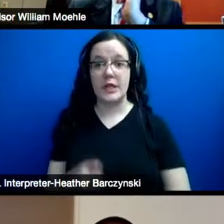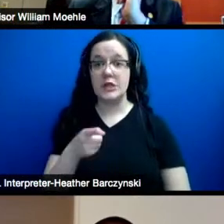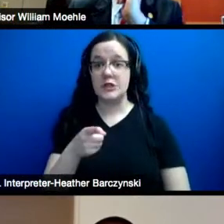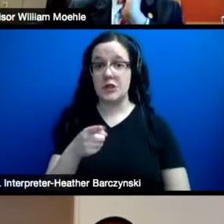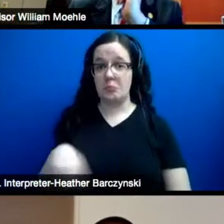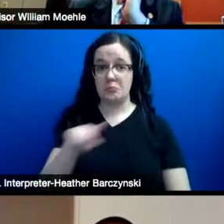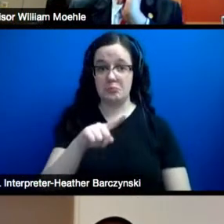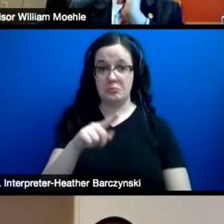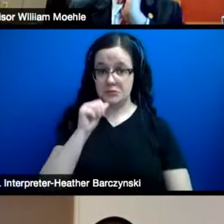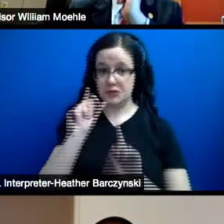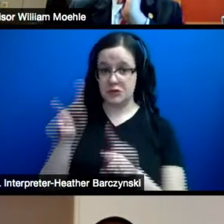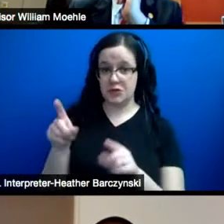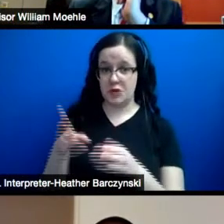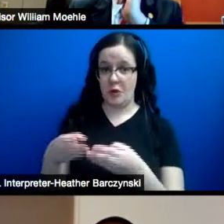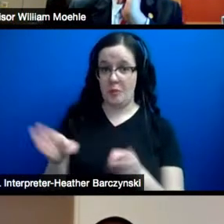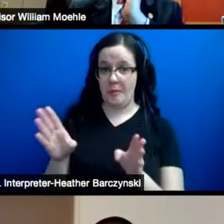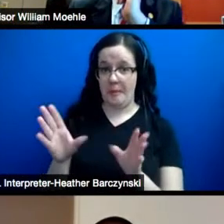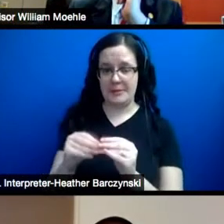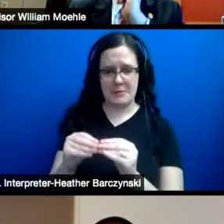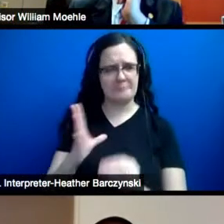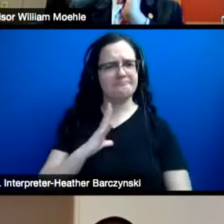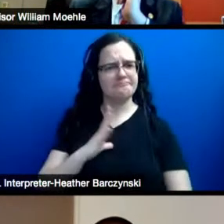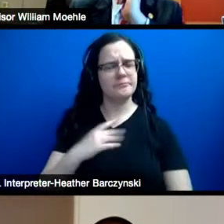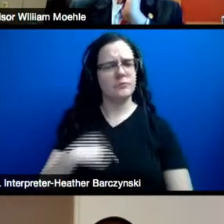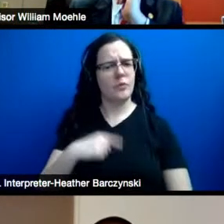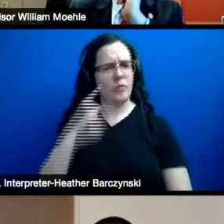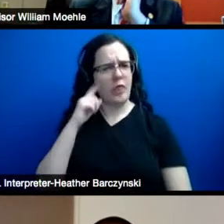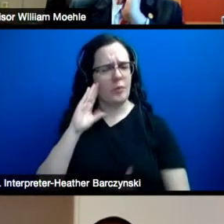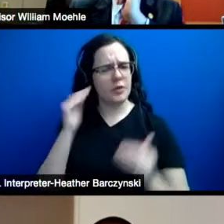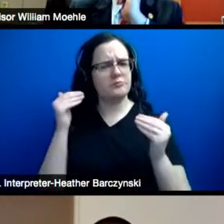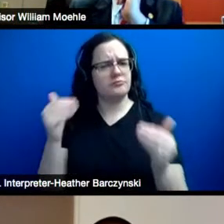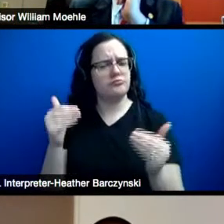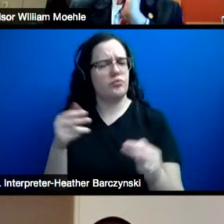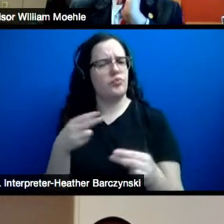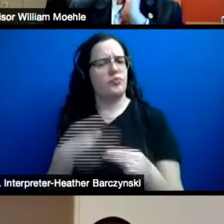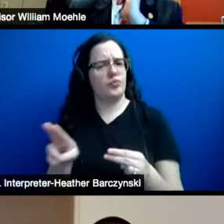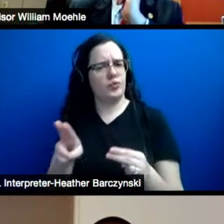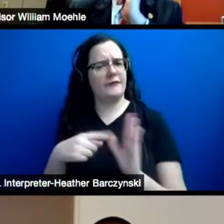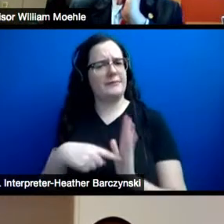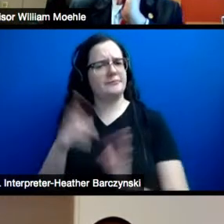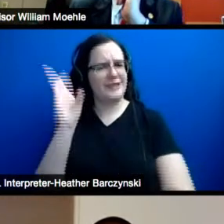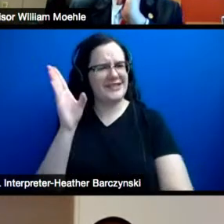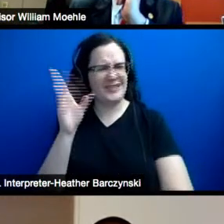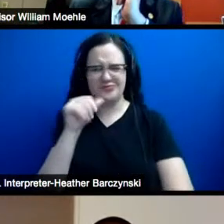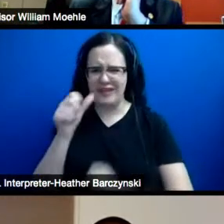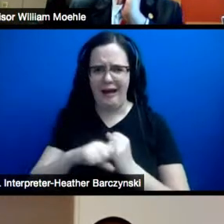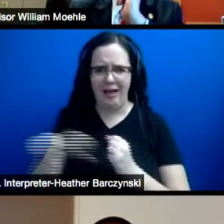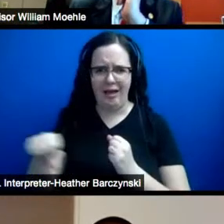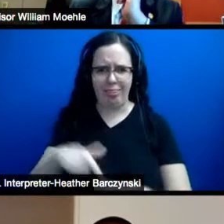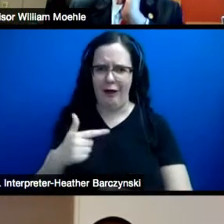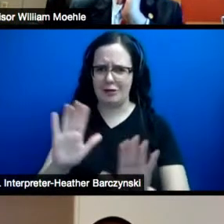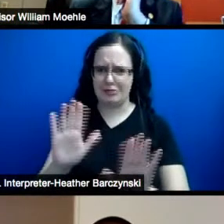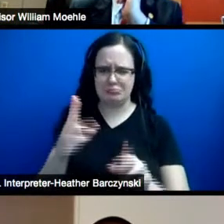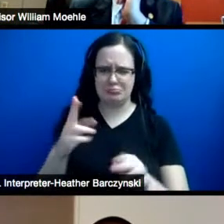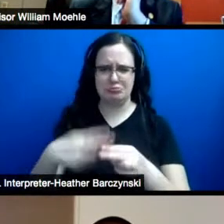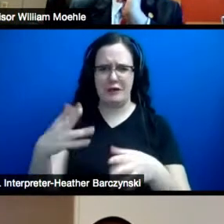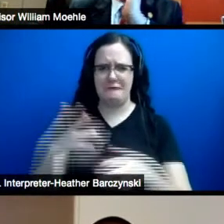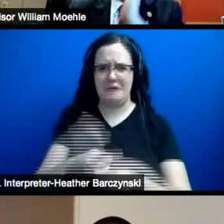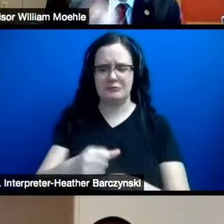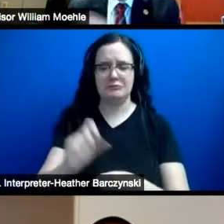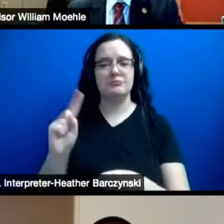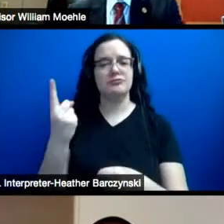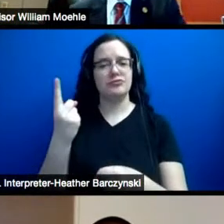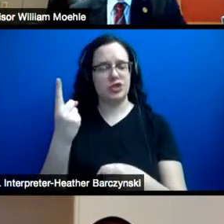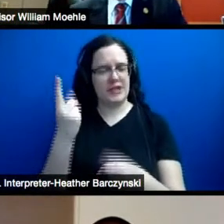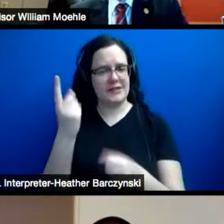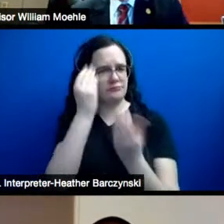public meeting, we thought we'd just run through our presentation very briefly. It's not very long, just to give a high-level review of what it